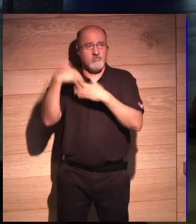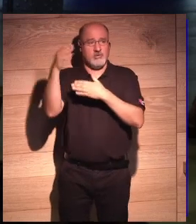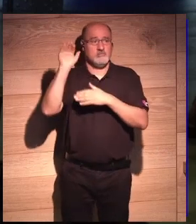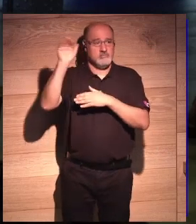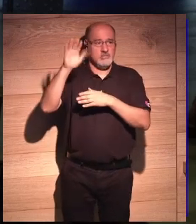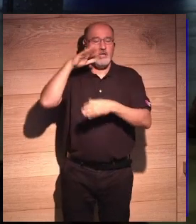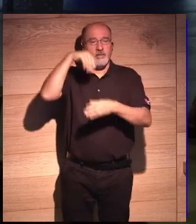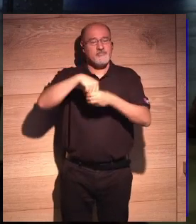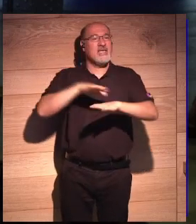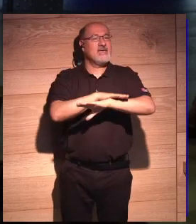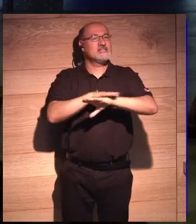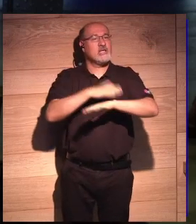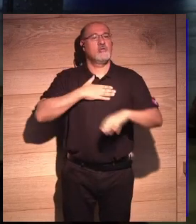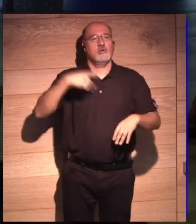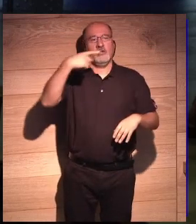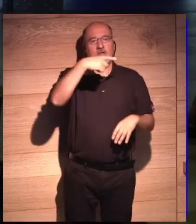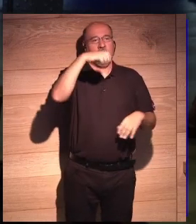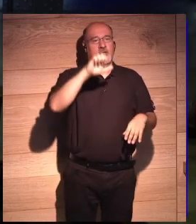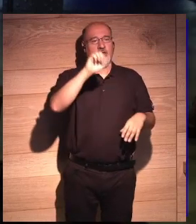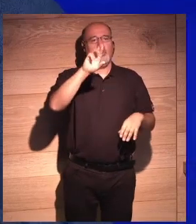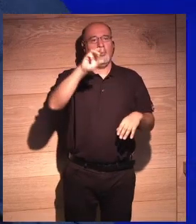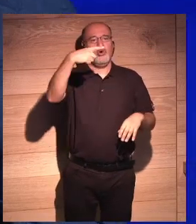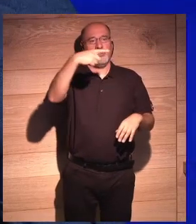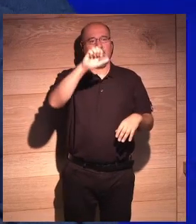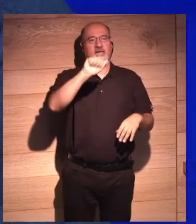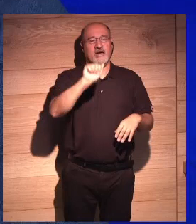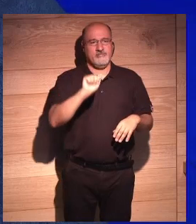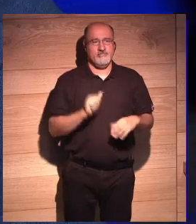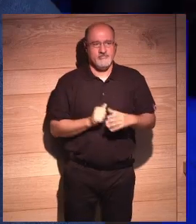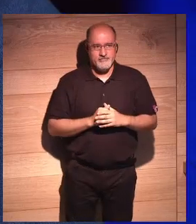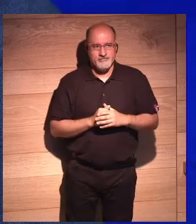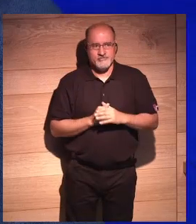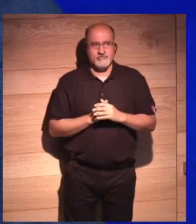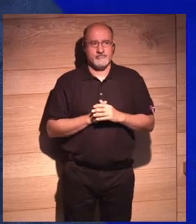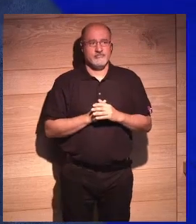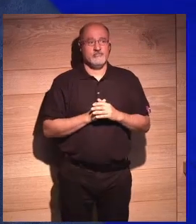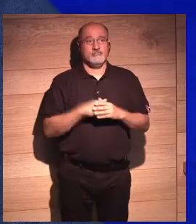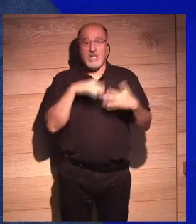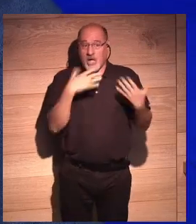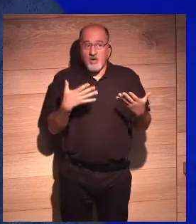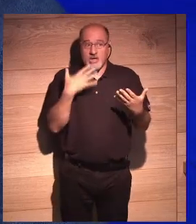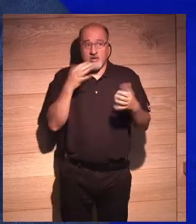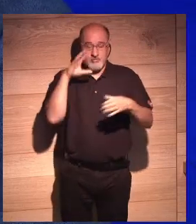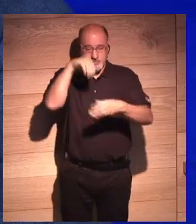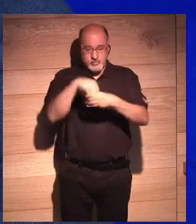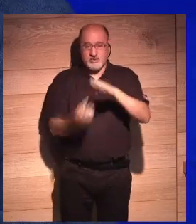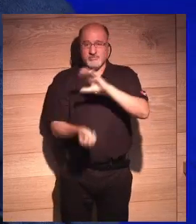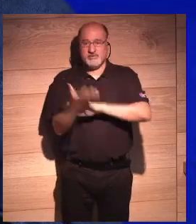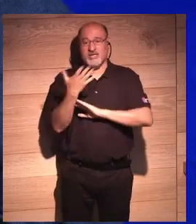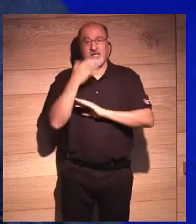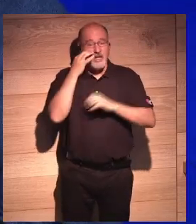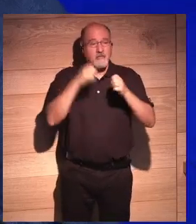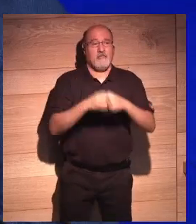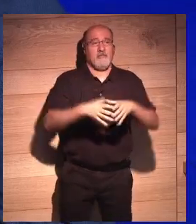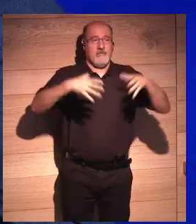getting proposals, but with the state of Georgia, with a GPV, we have developed an app, an extended reality